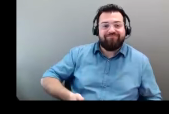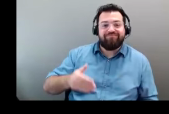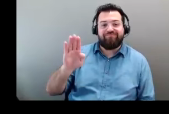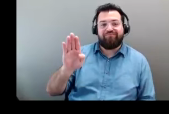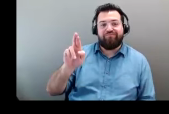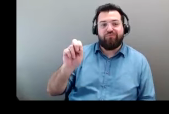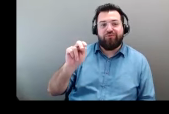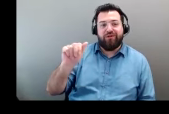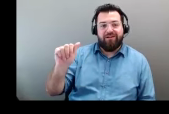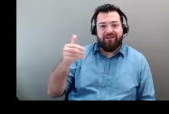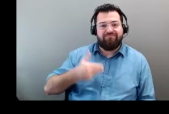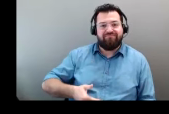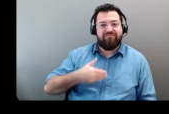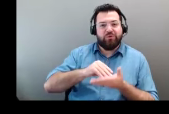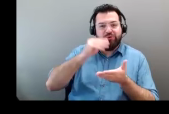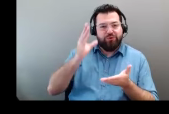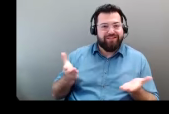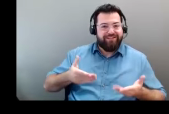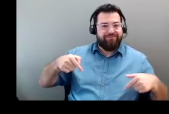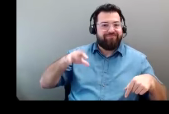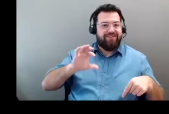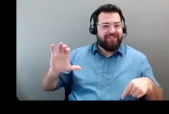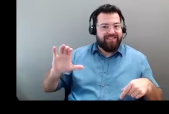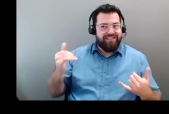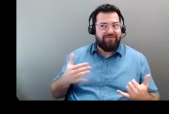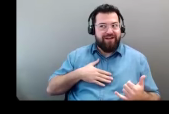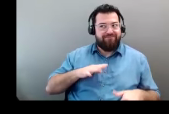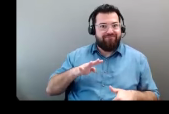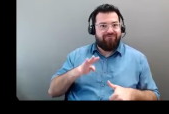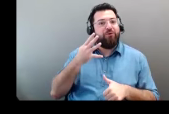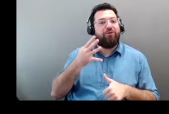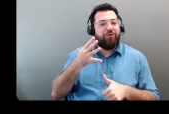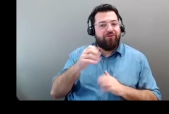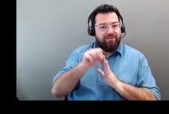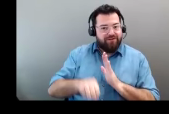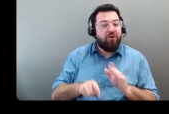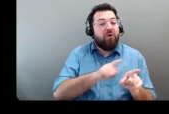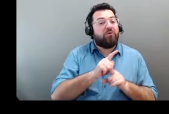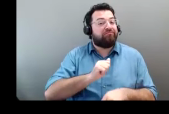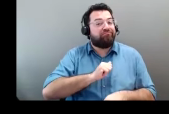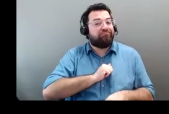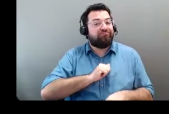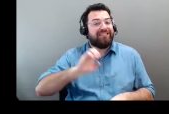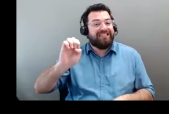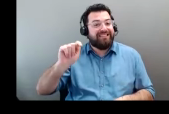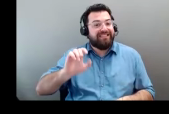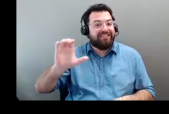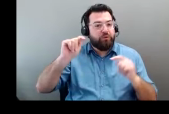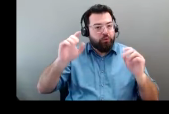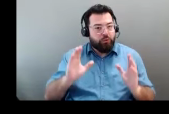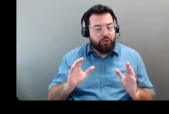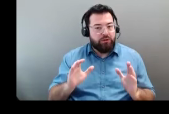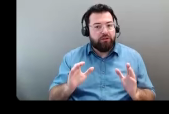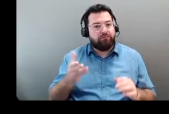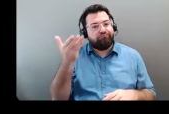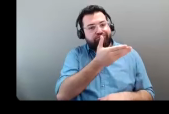student at Fresno City College. This is going to be my fourth semester, and I'm also an ETC tutor